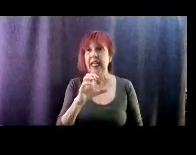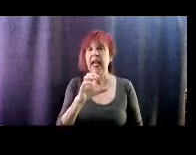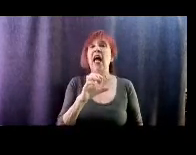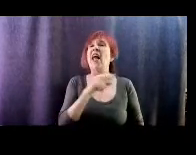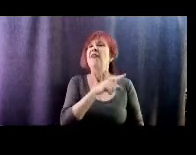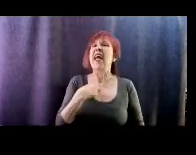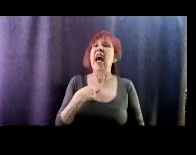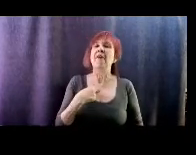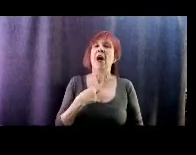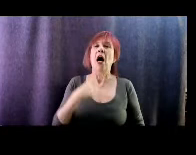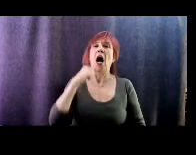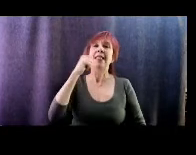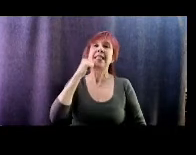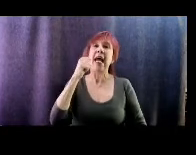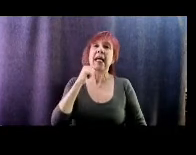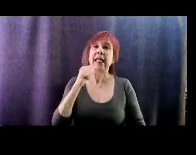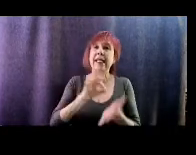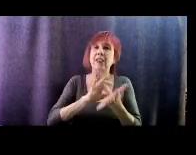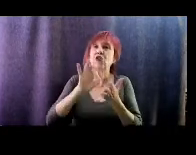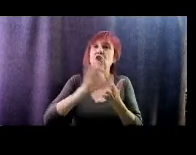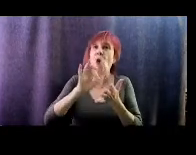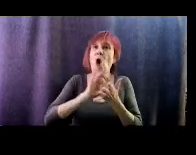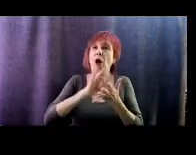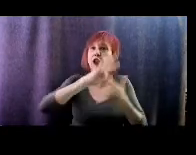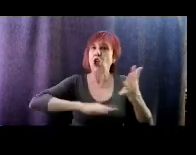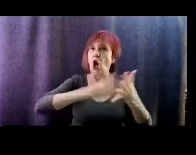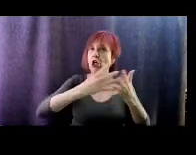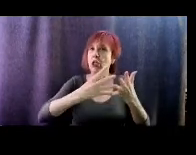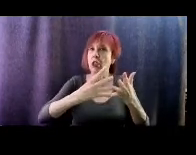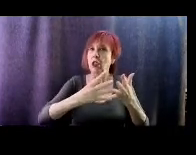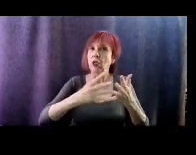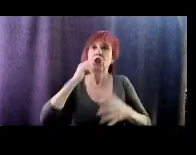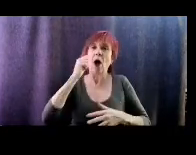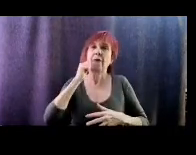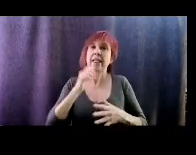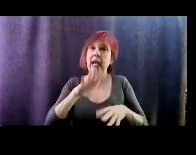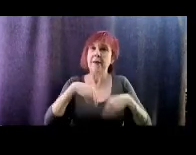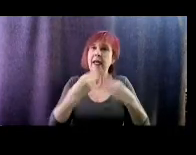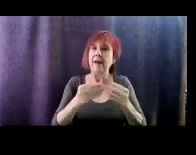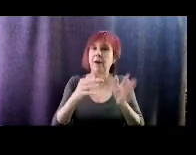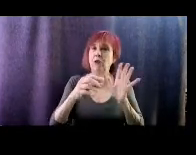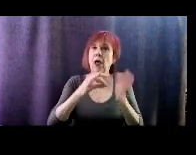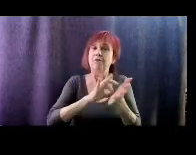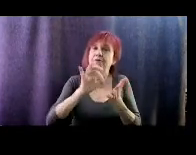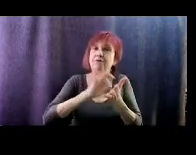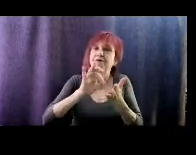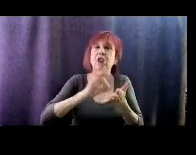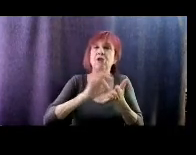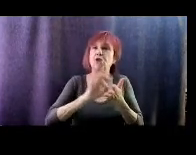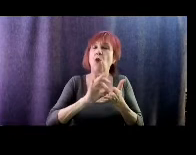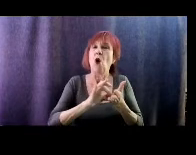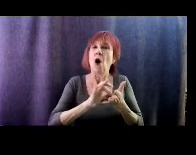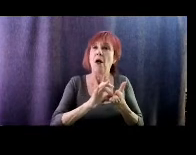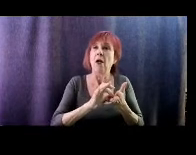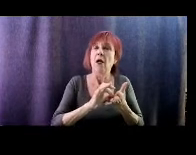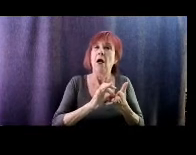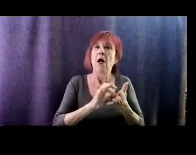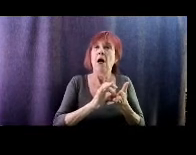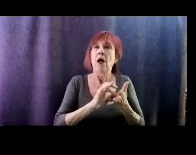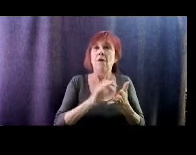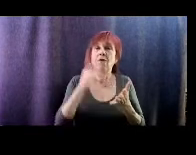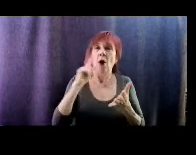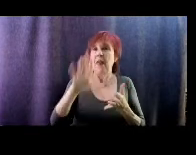charts where a student gets a number every day for participation. So there is a reason for giving a grade according to